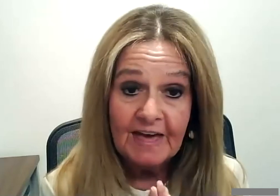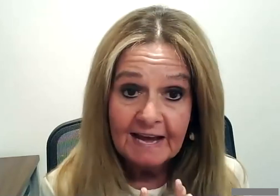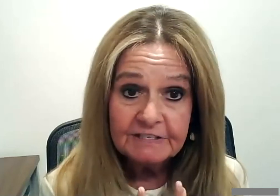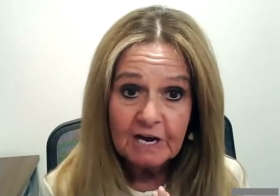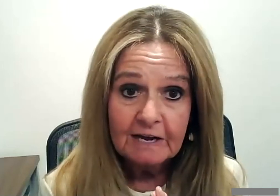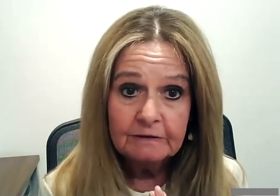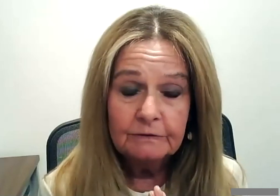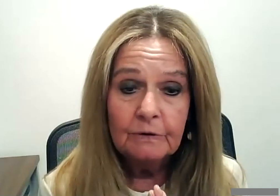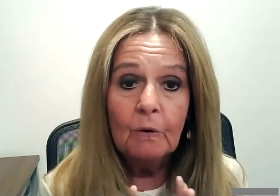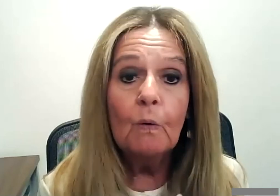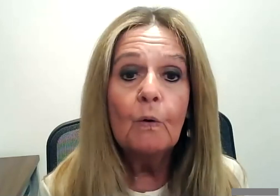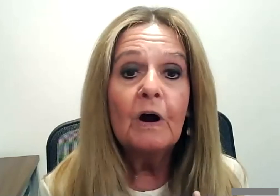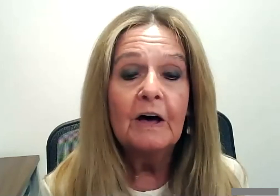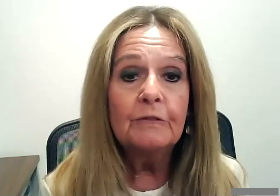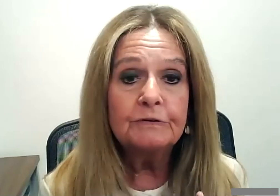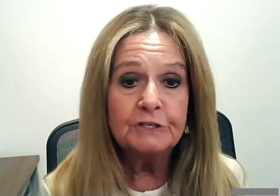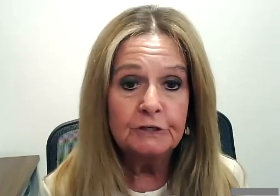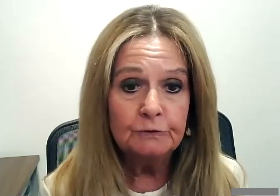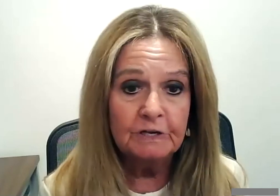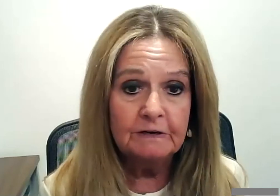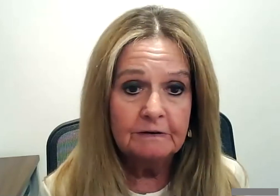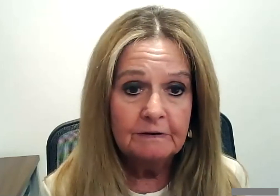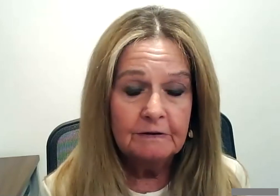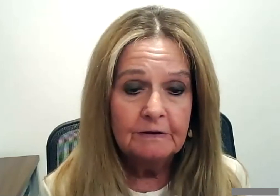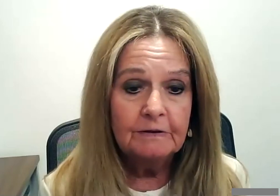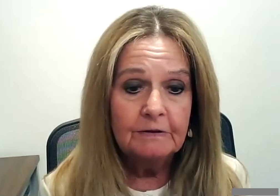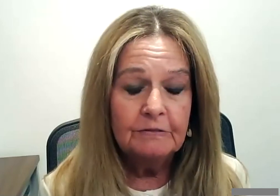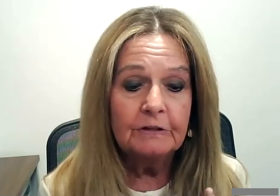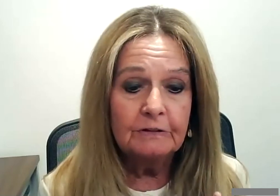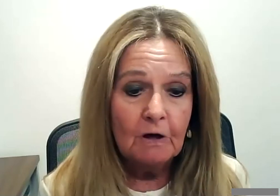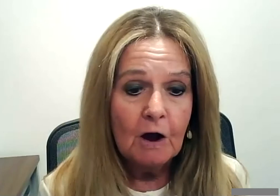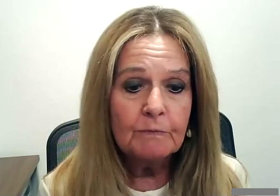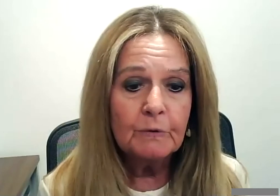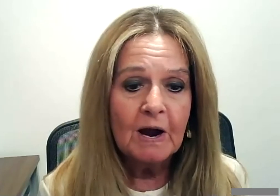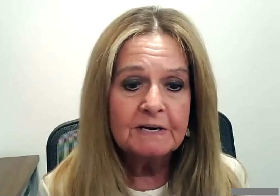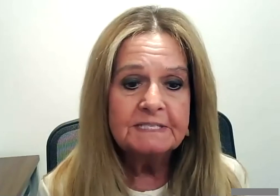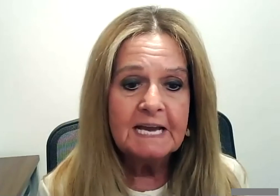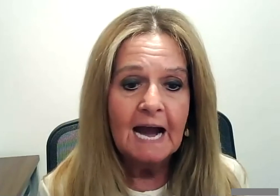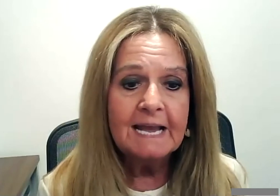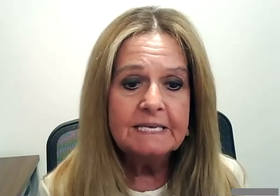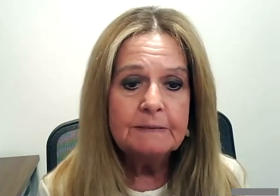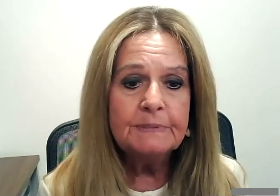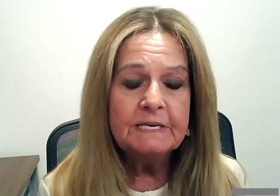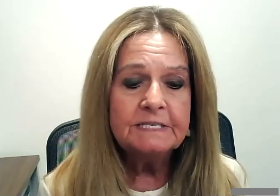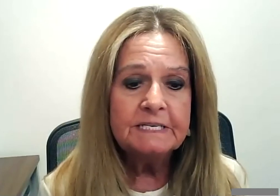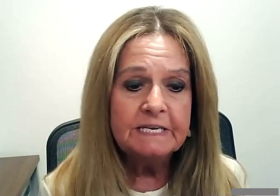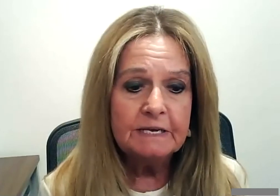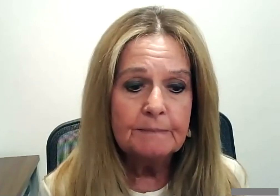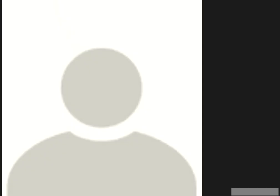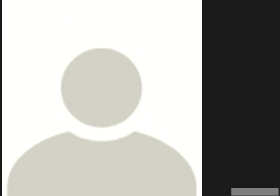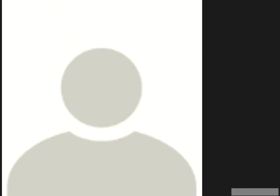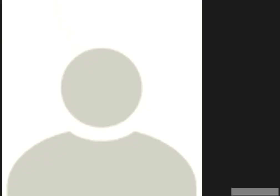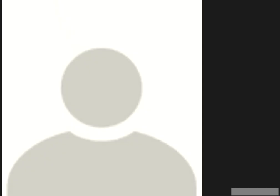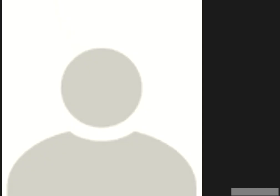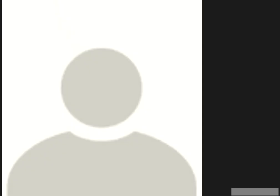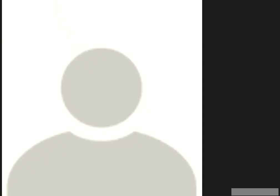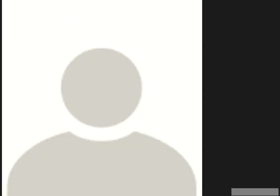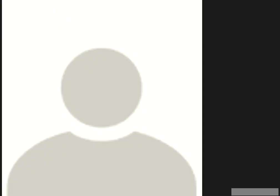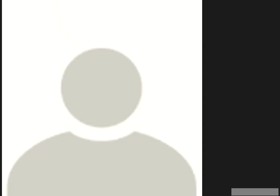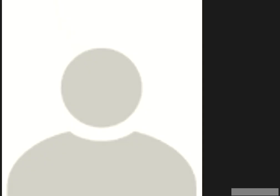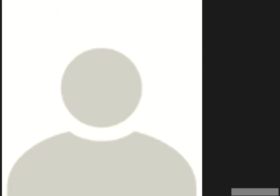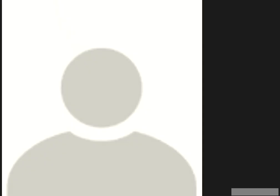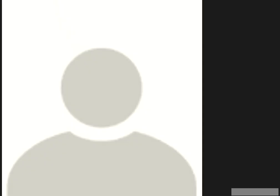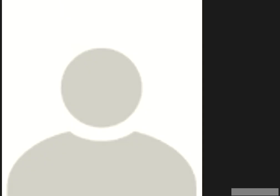of that child or other children, the law requires the IEP team